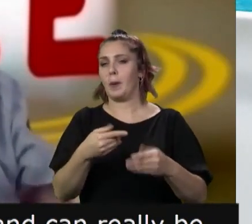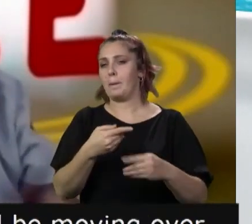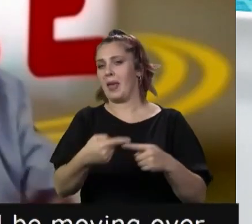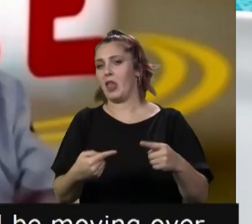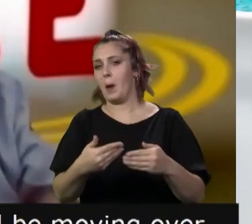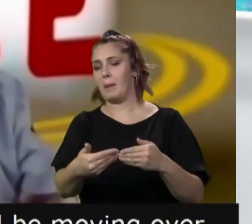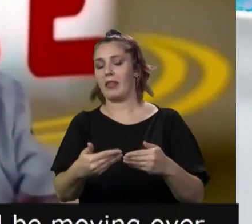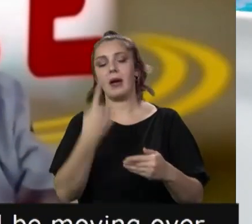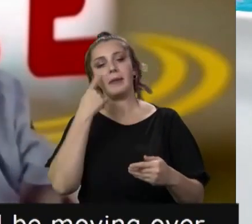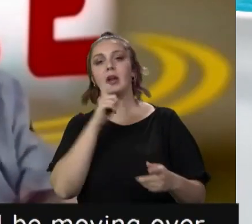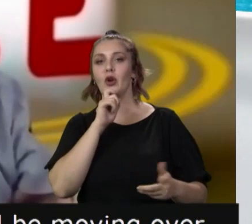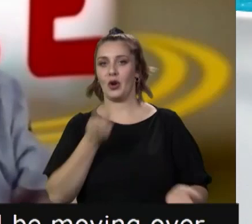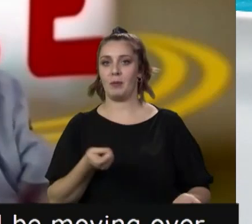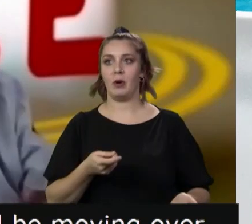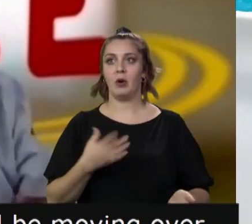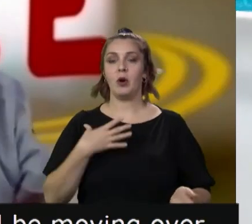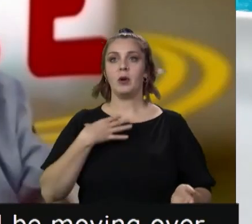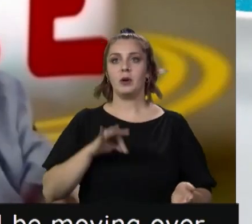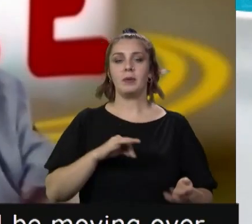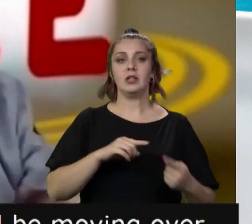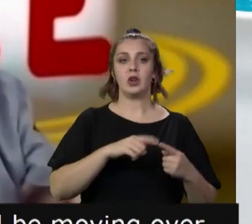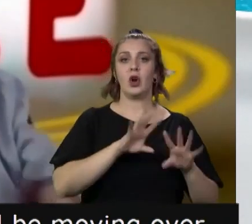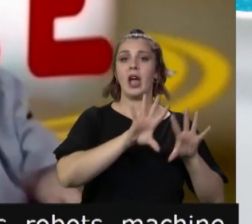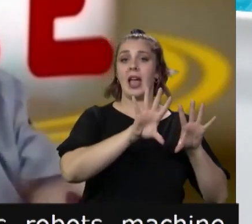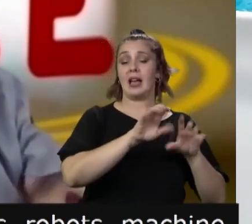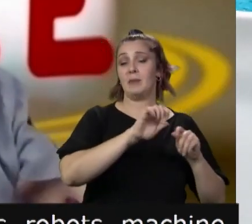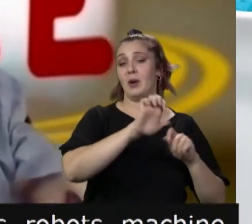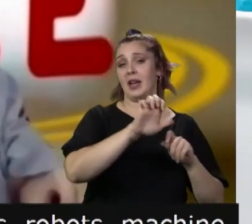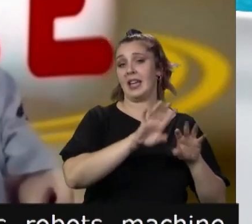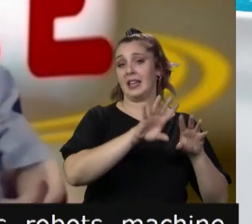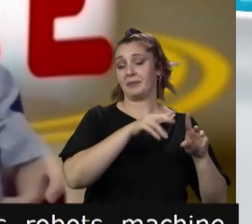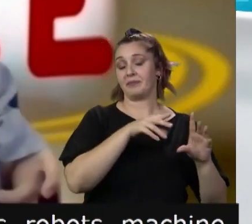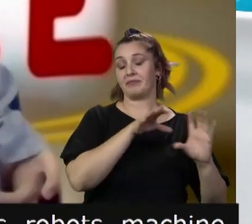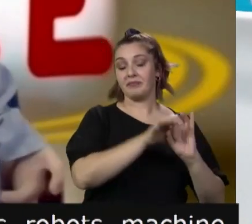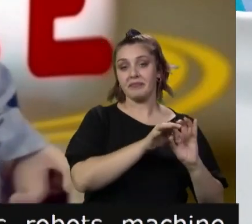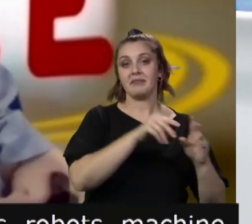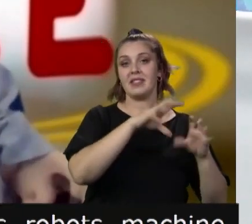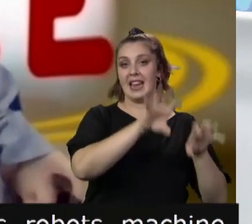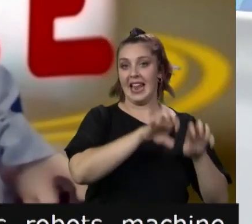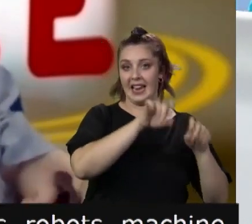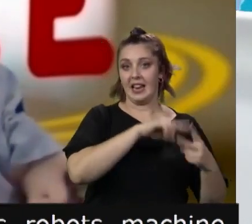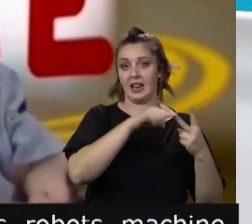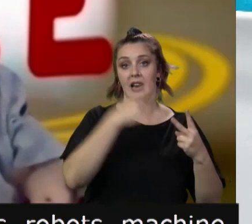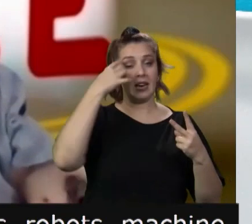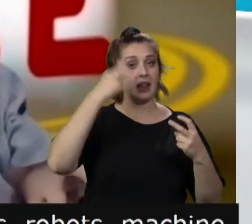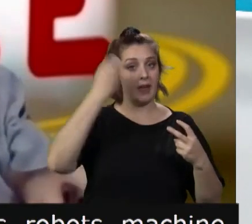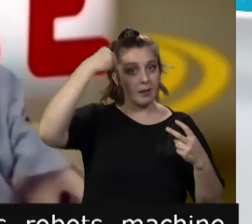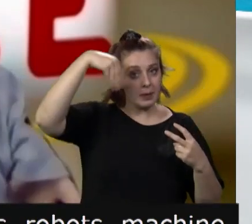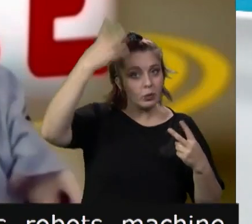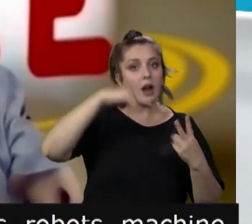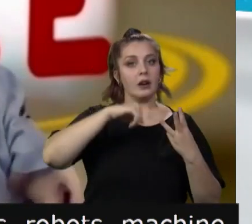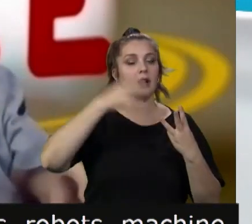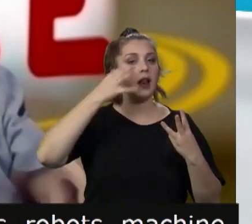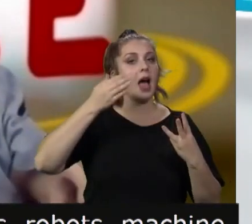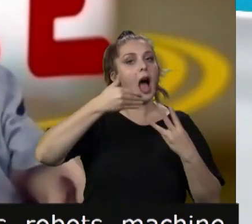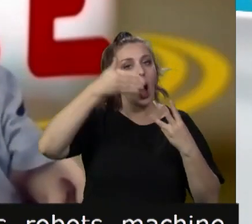robotics, machine learning, and virtual reality or augmented reality. It's also true that technology, in